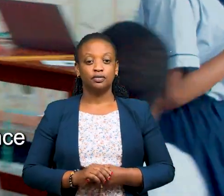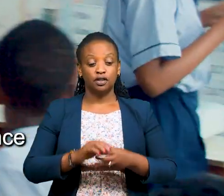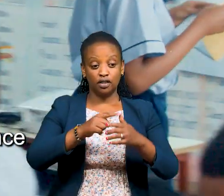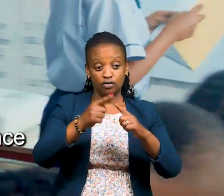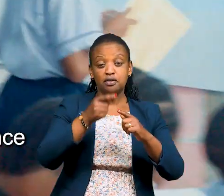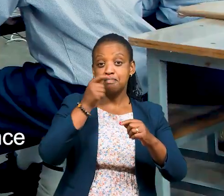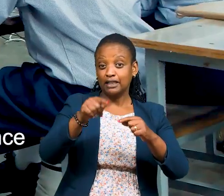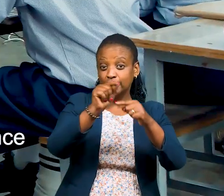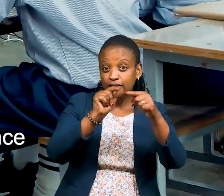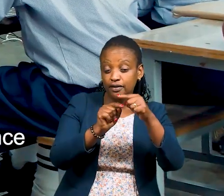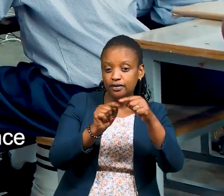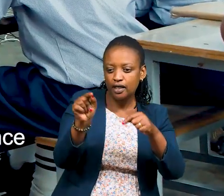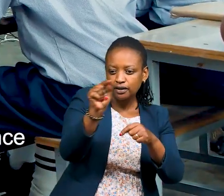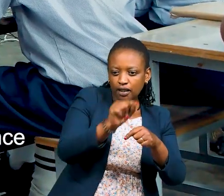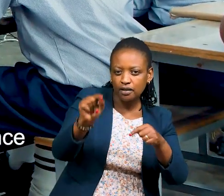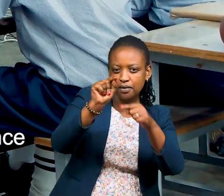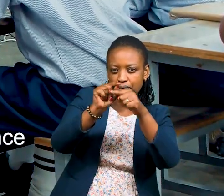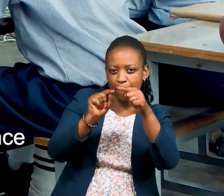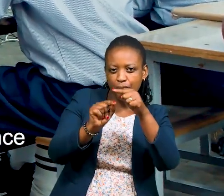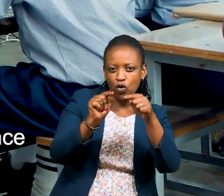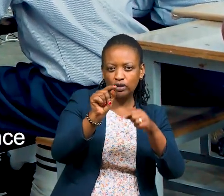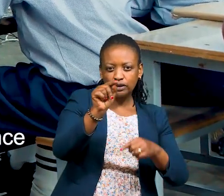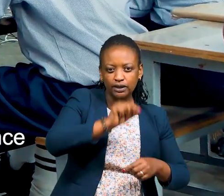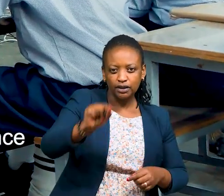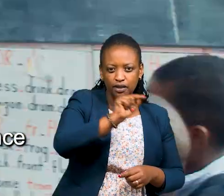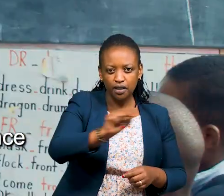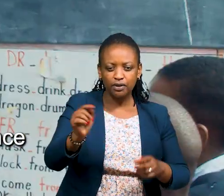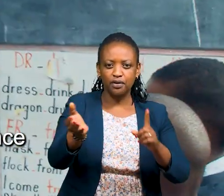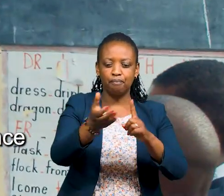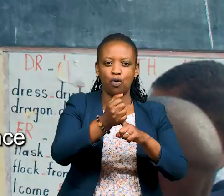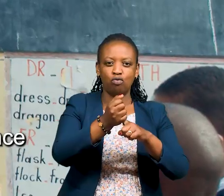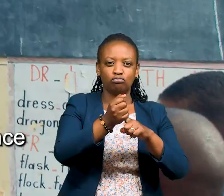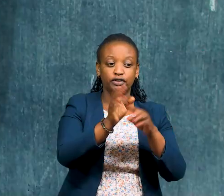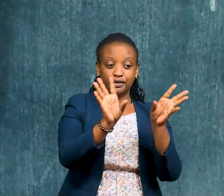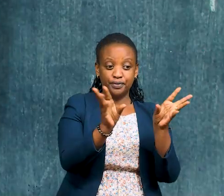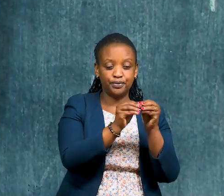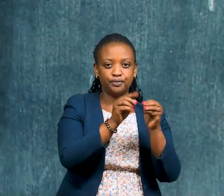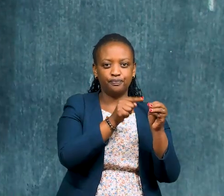and then you have to divide circumference divided by diameter to get that constant.